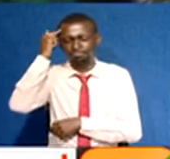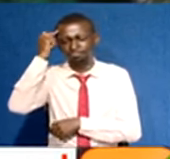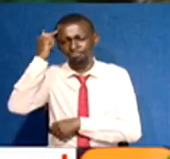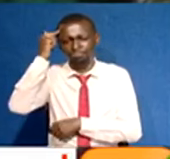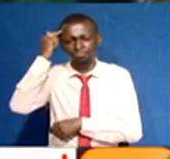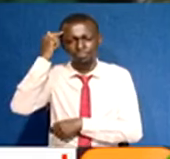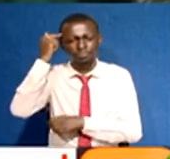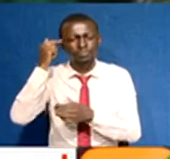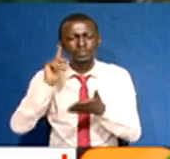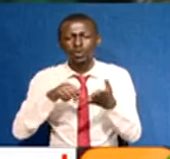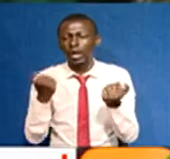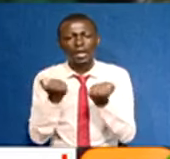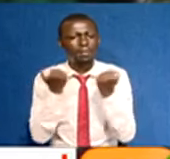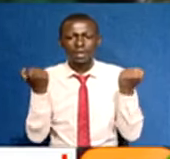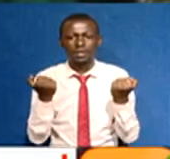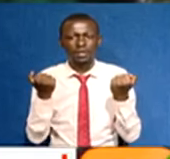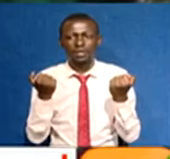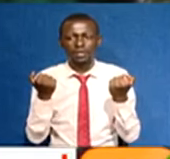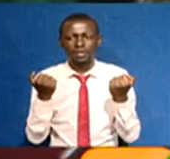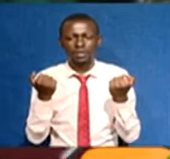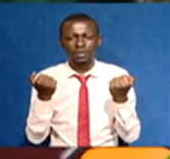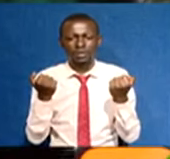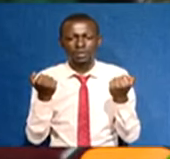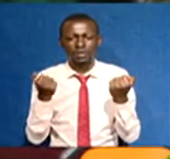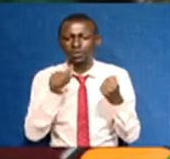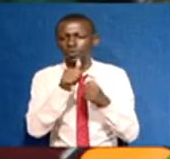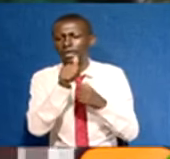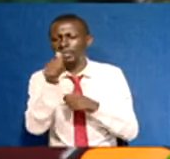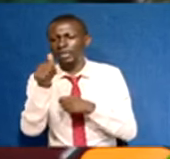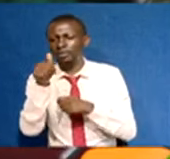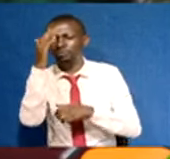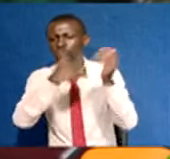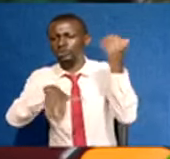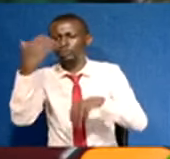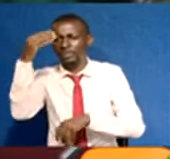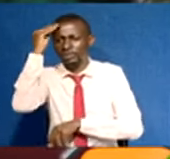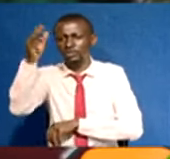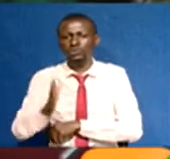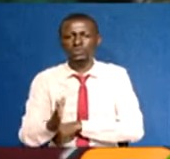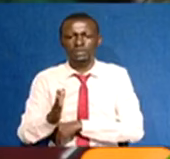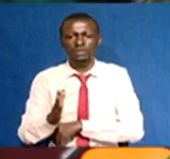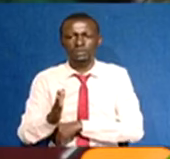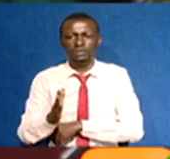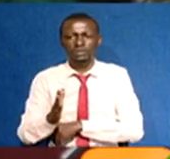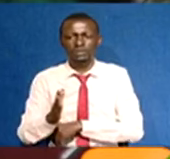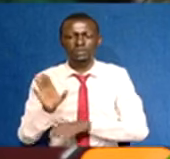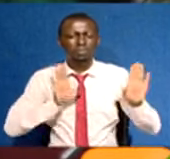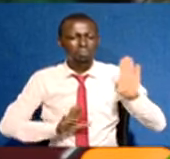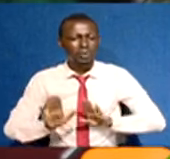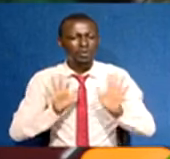what is it going to be among the comrades, the students? How is their behavior going to